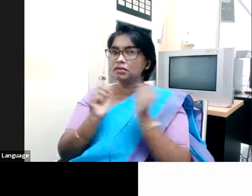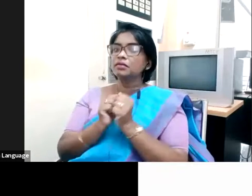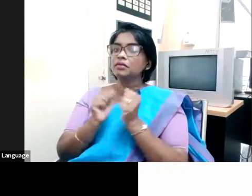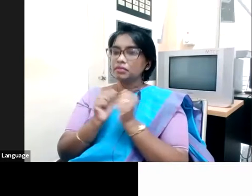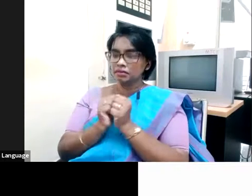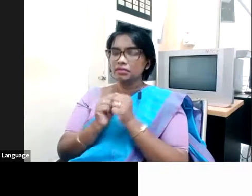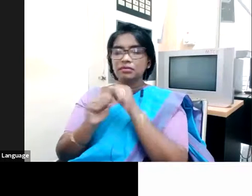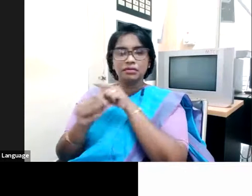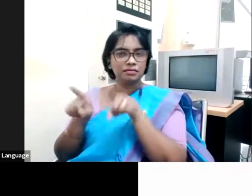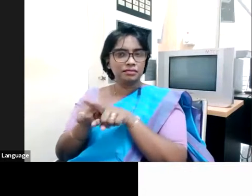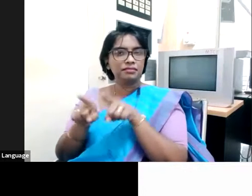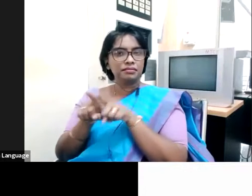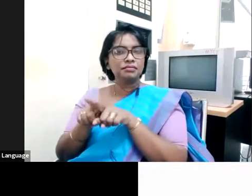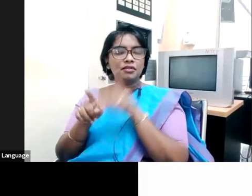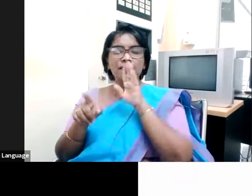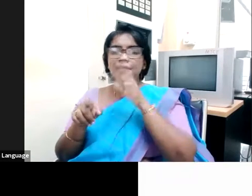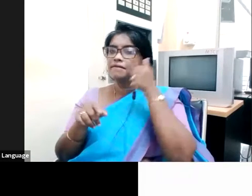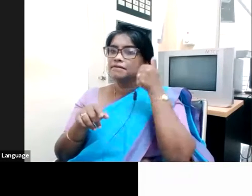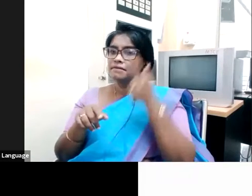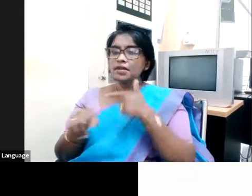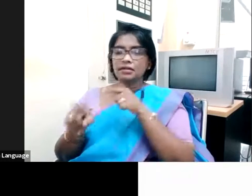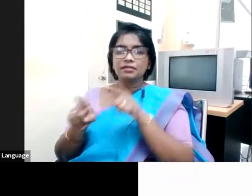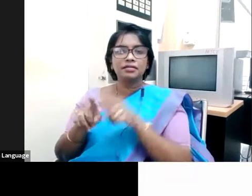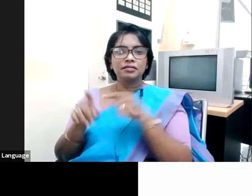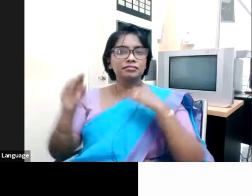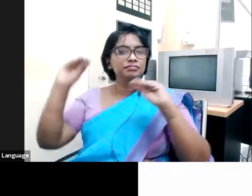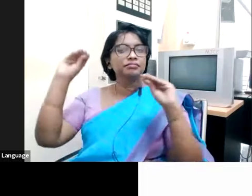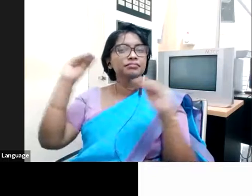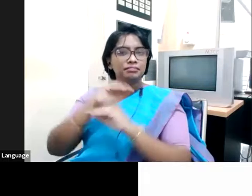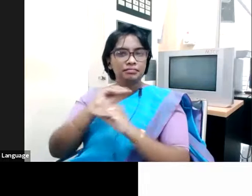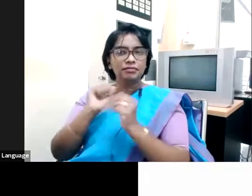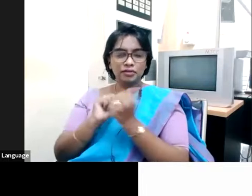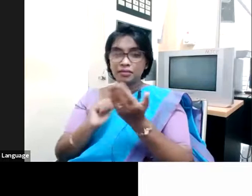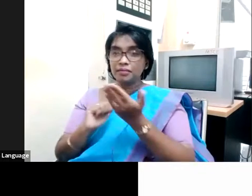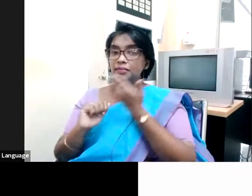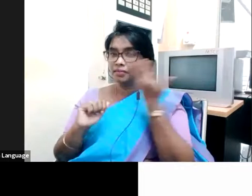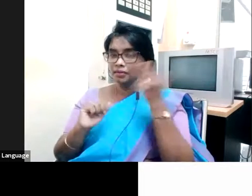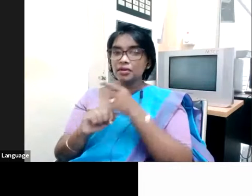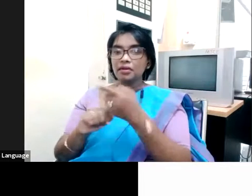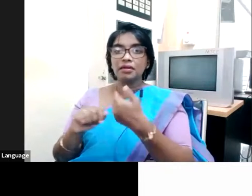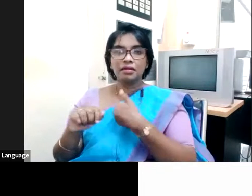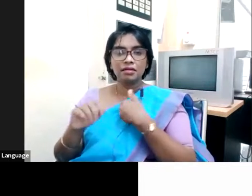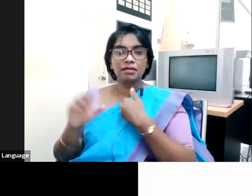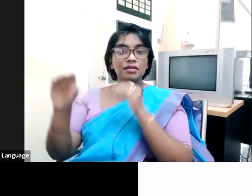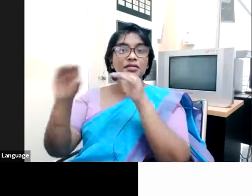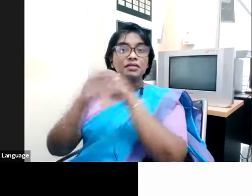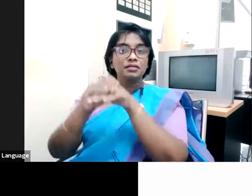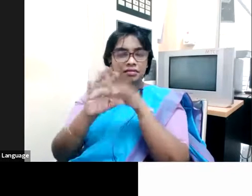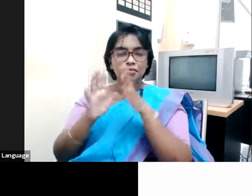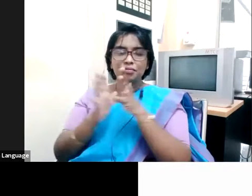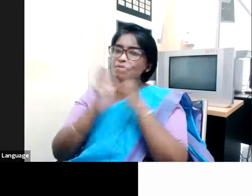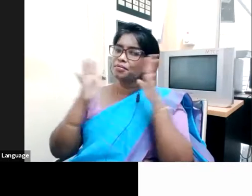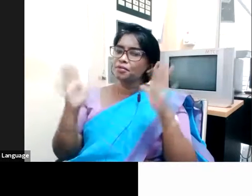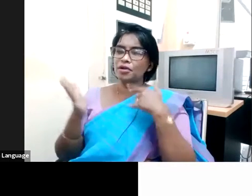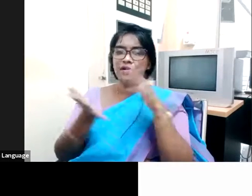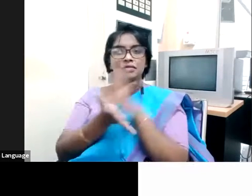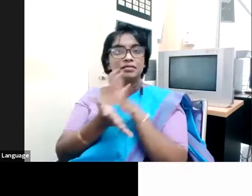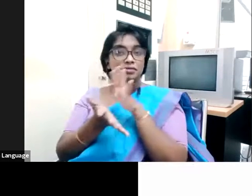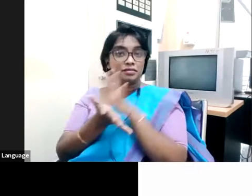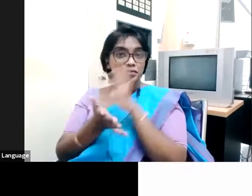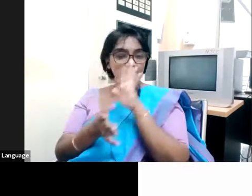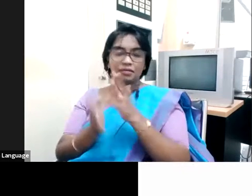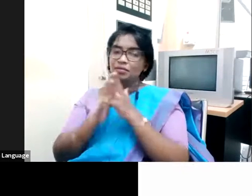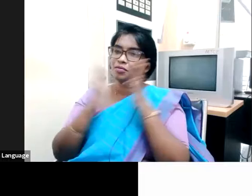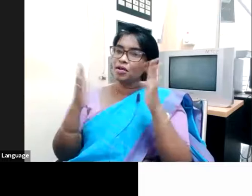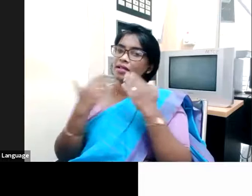work together. And I'm happy to hear, you know, from everyone and respond to any questions. Thank you. Thank you,